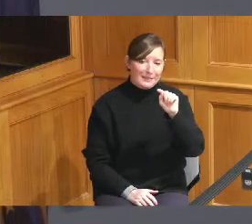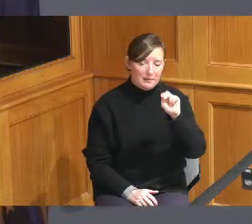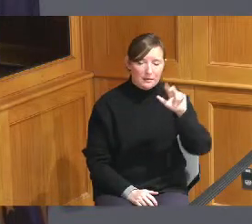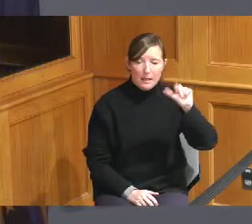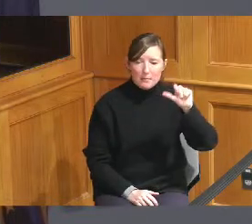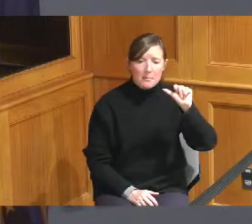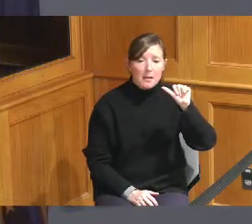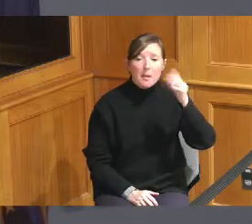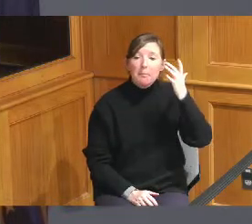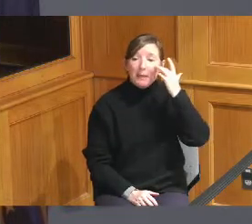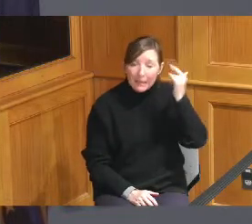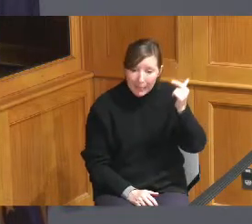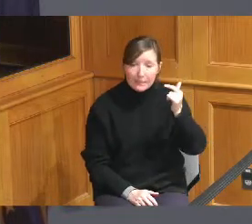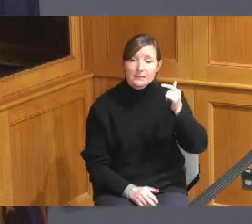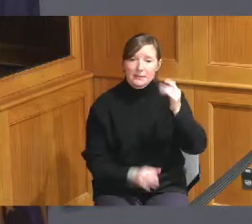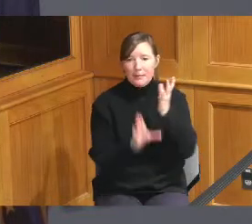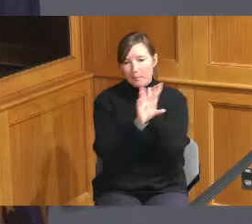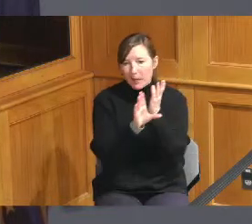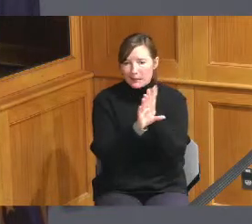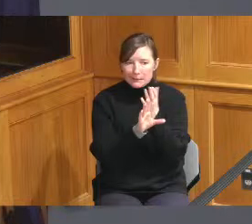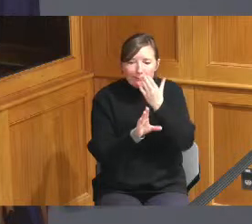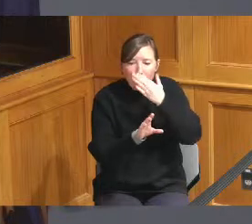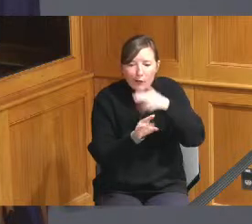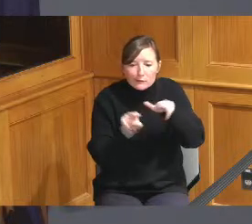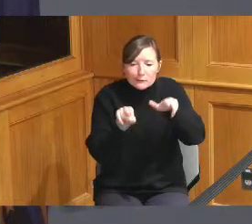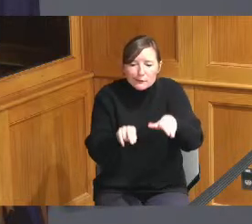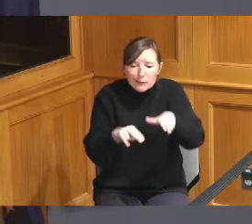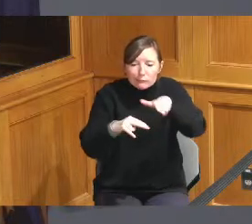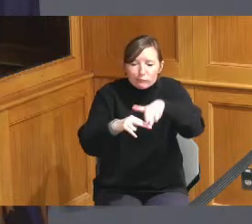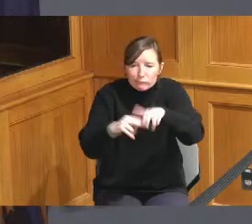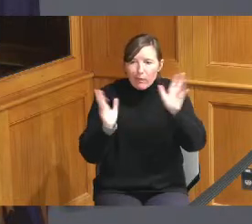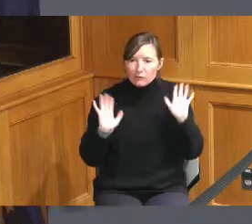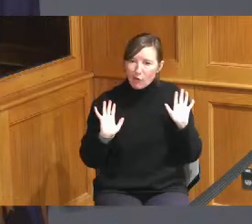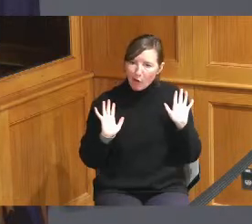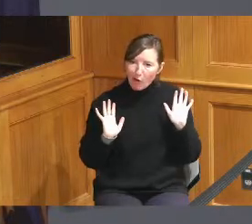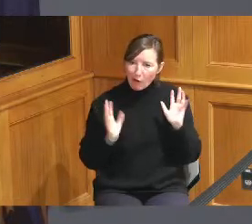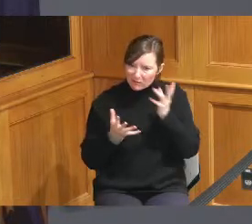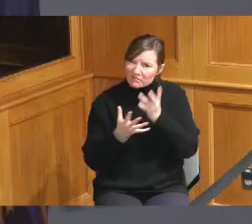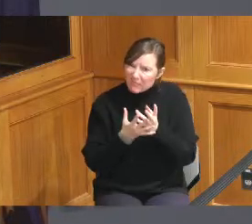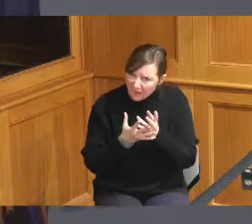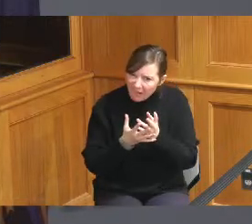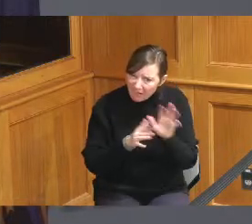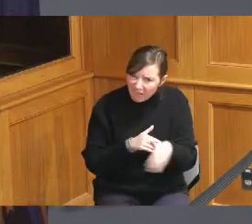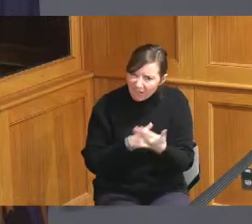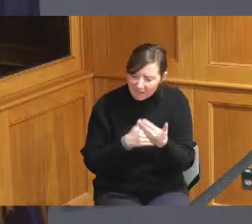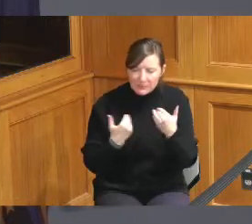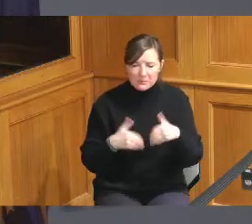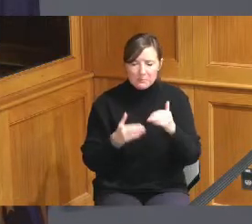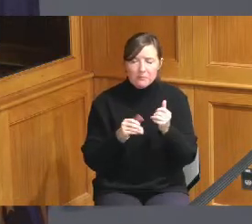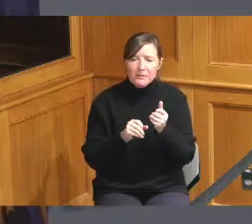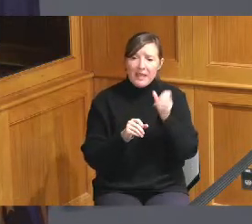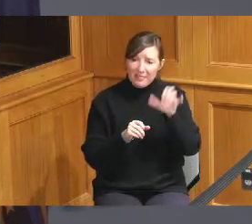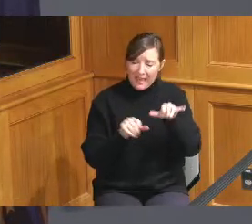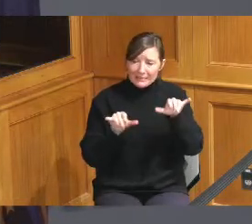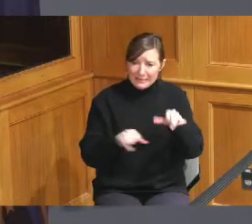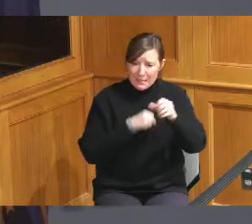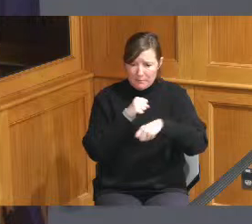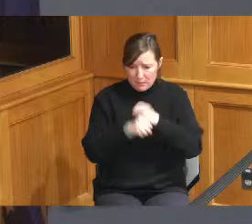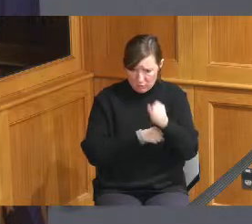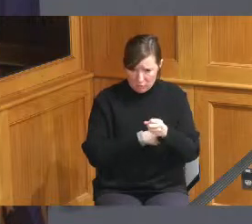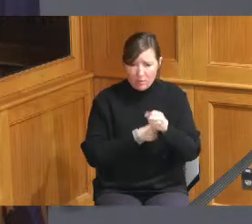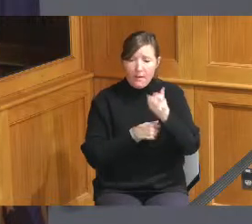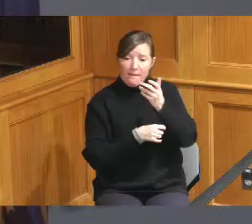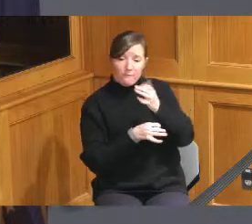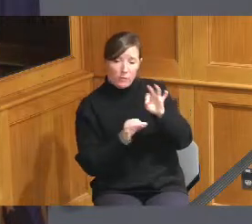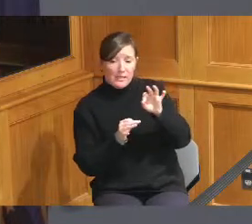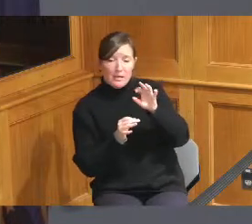in the front of an interstate bus. Later that year, injured freedom riders were welcomed into family's